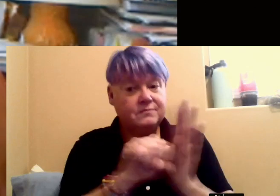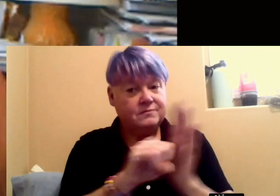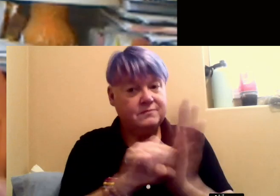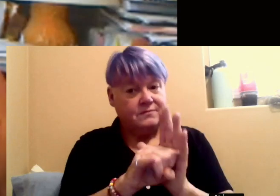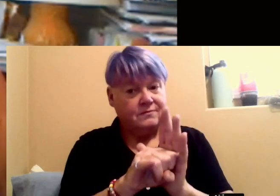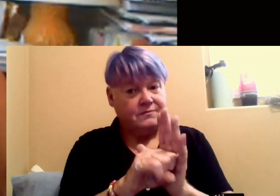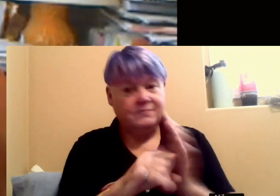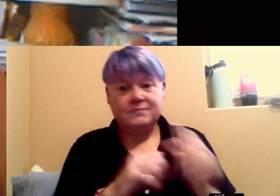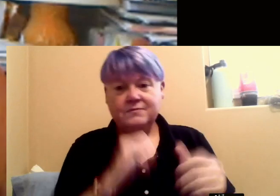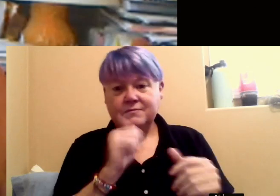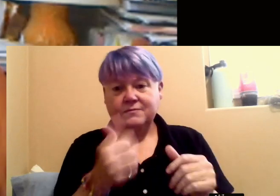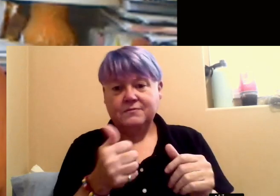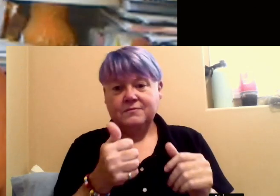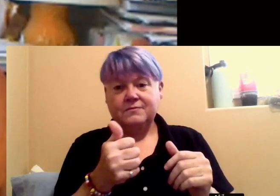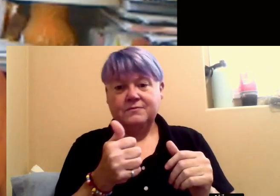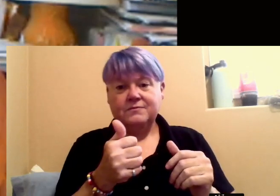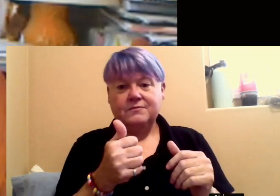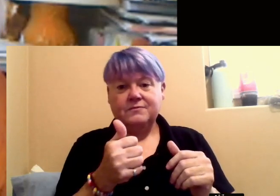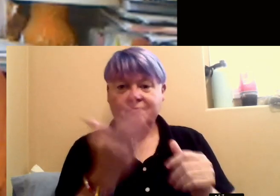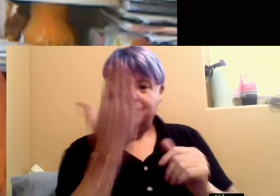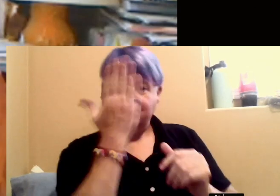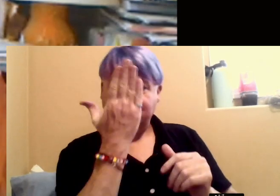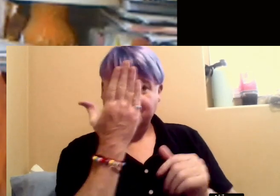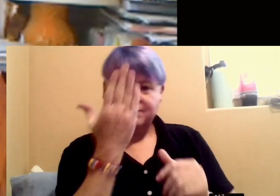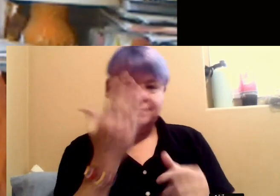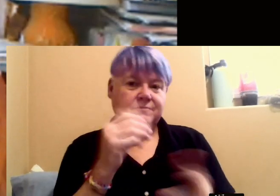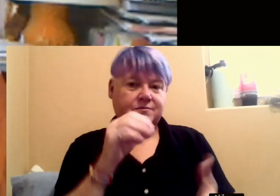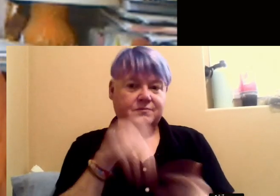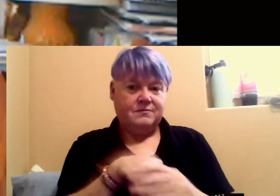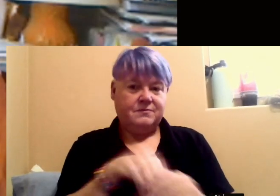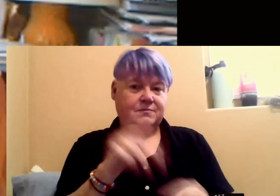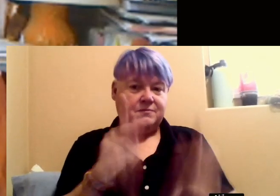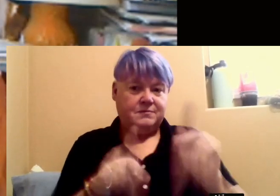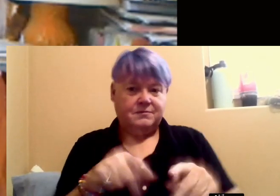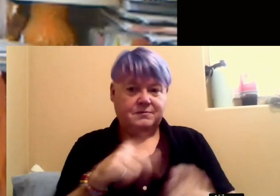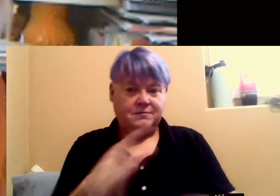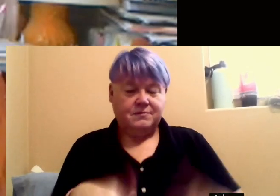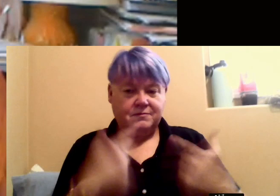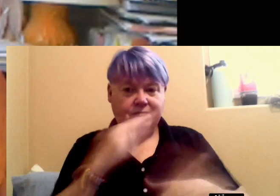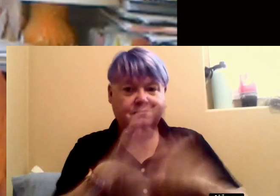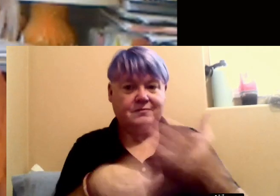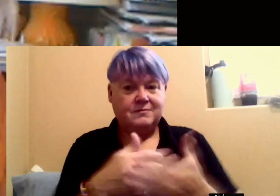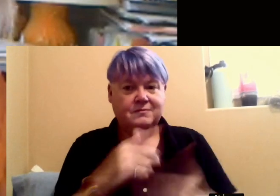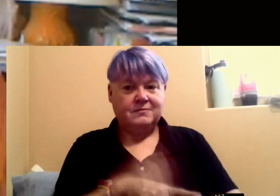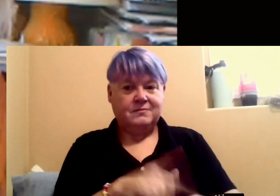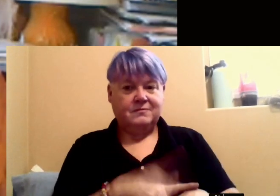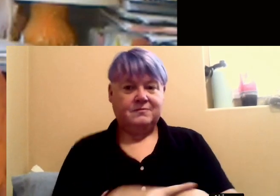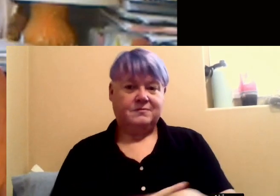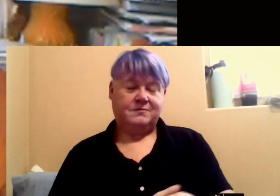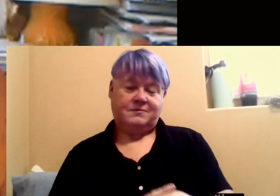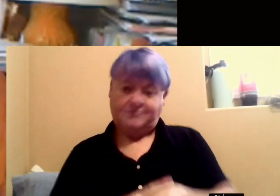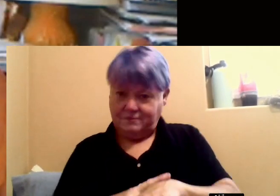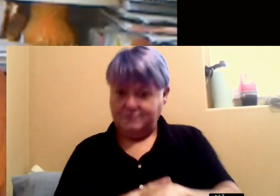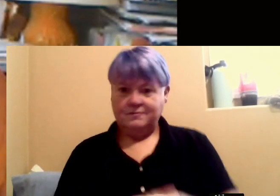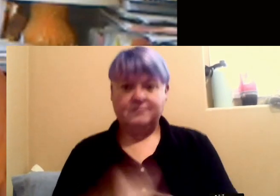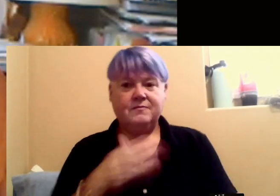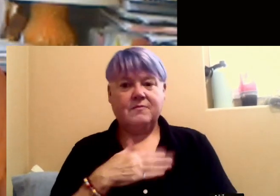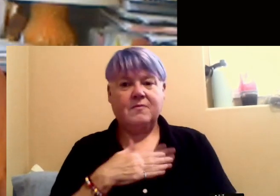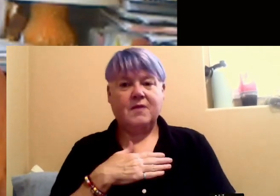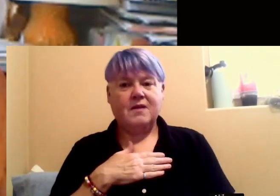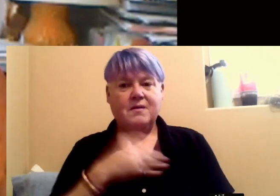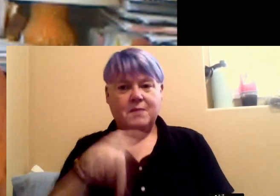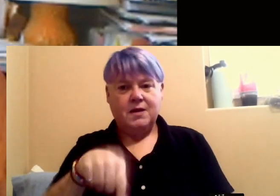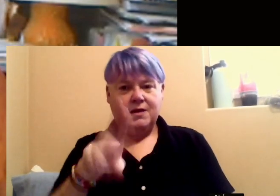not front and center of people's lives all the time. You know, so people have also remarked in reviews that my queer